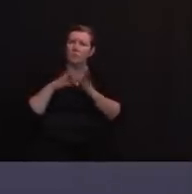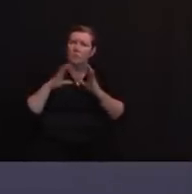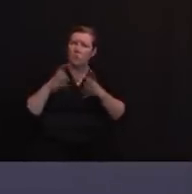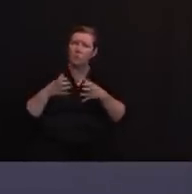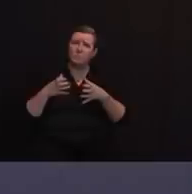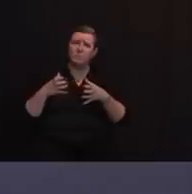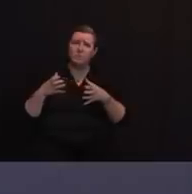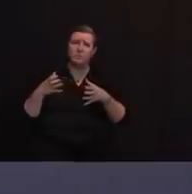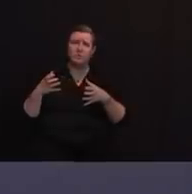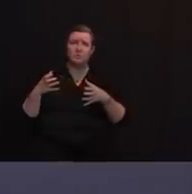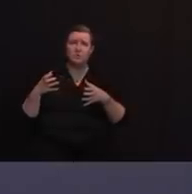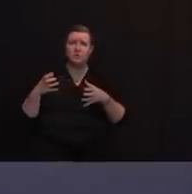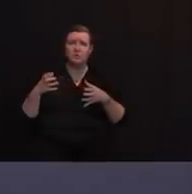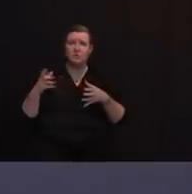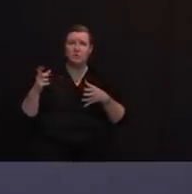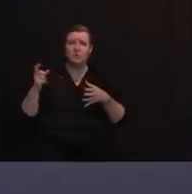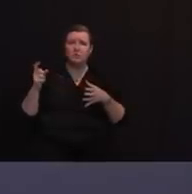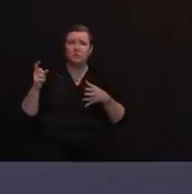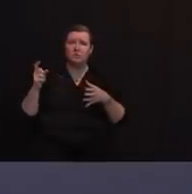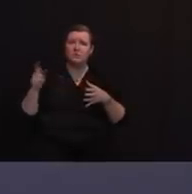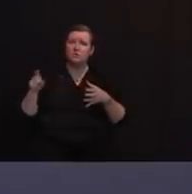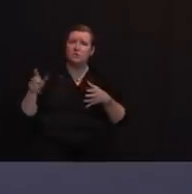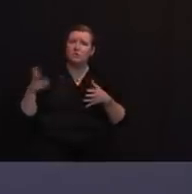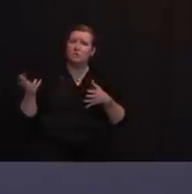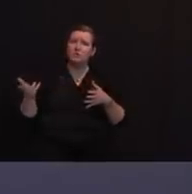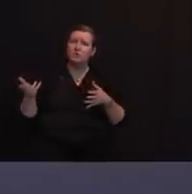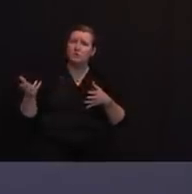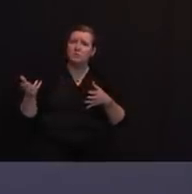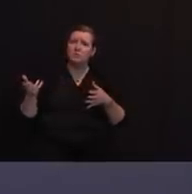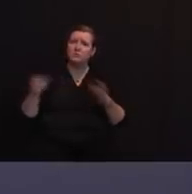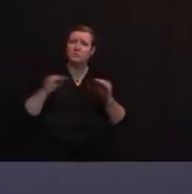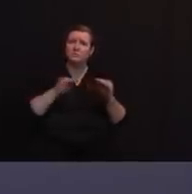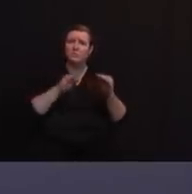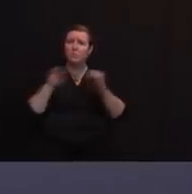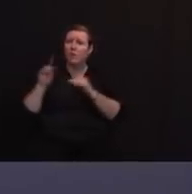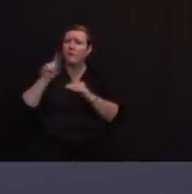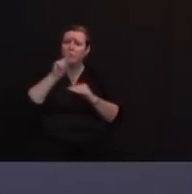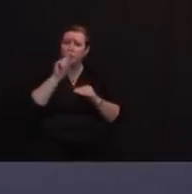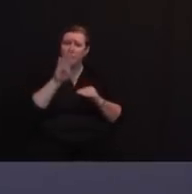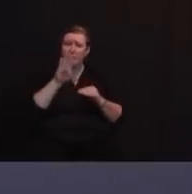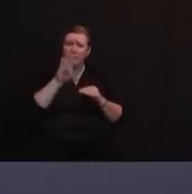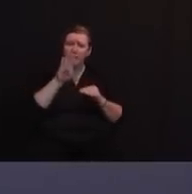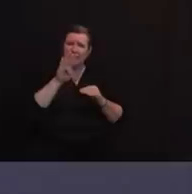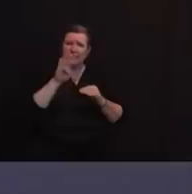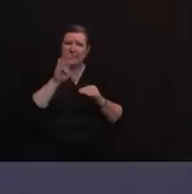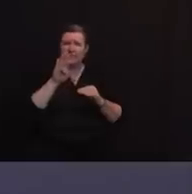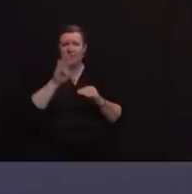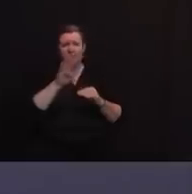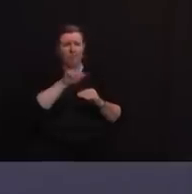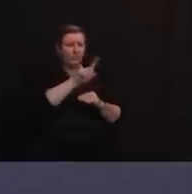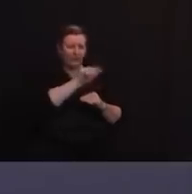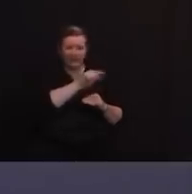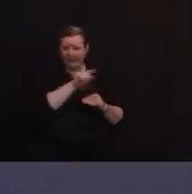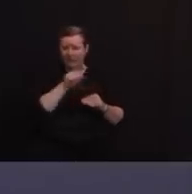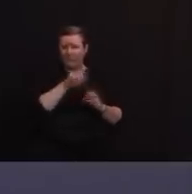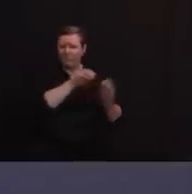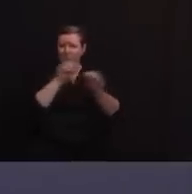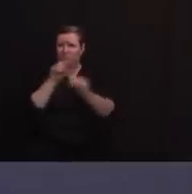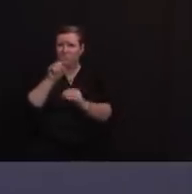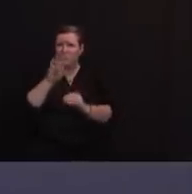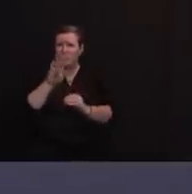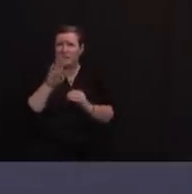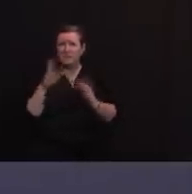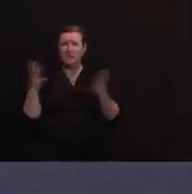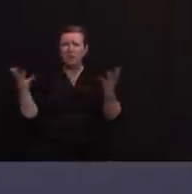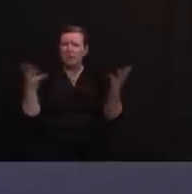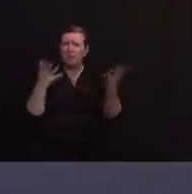group, shouldn't this vulnerable group at least be in 1B, if not 1A? Thank you. So I think we answered your first couple of questions. The